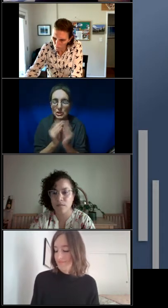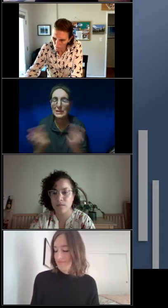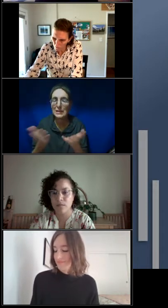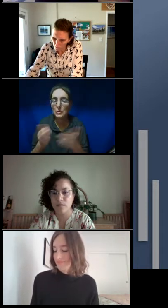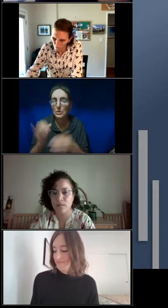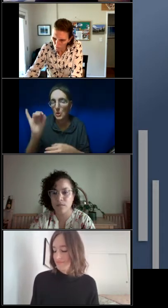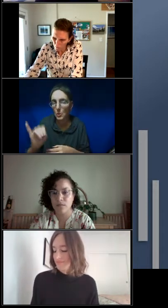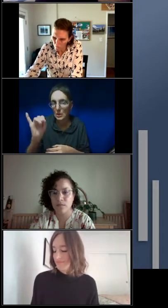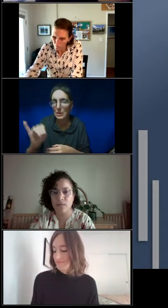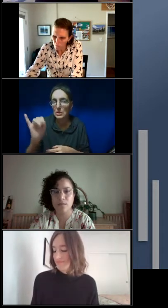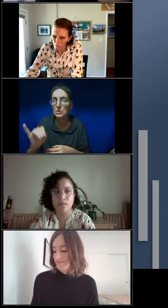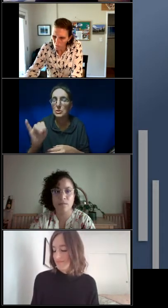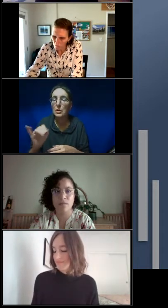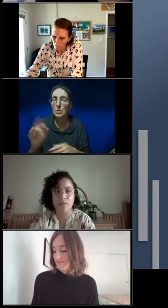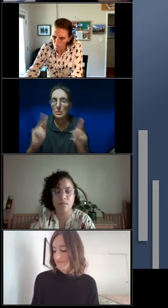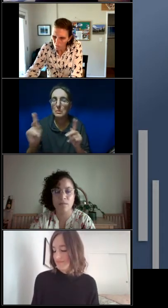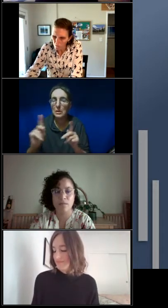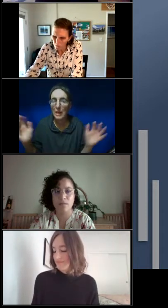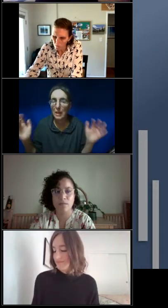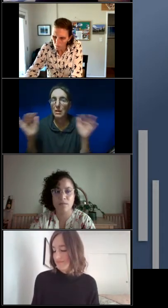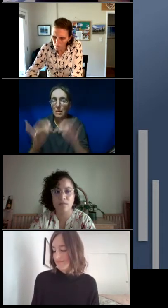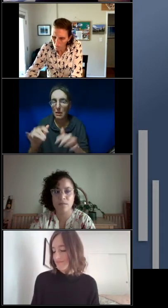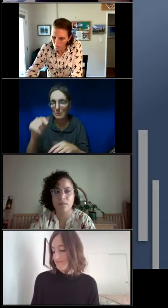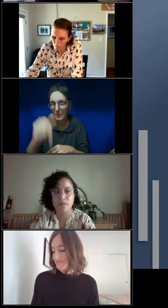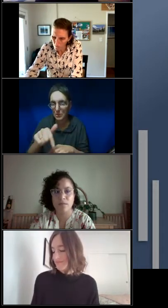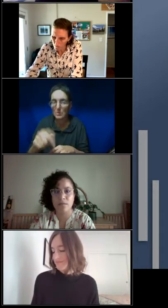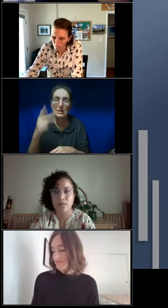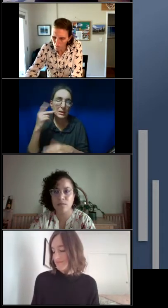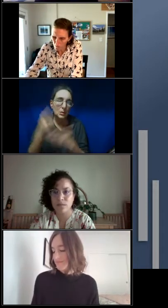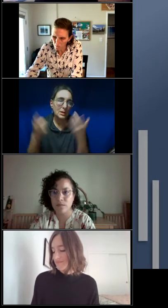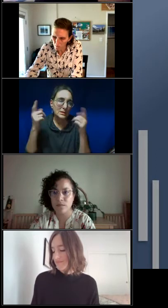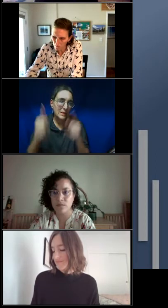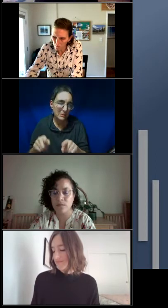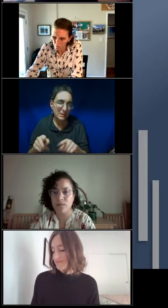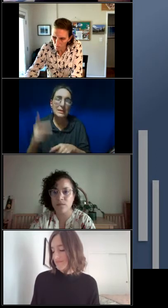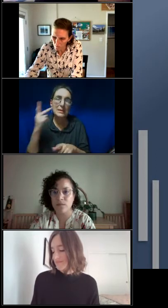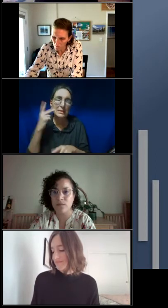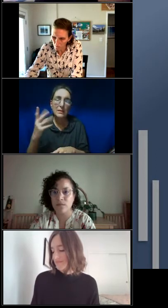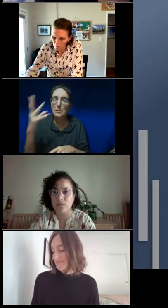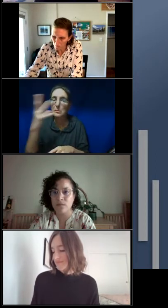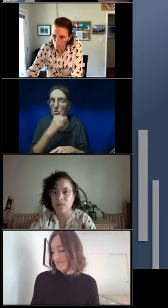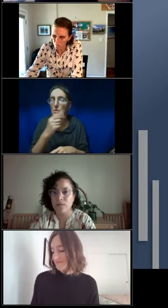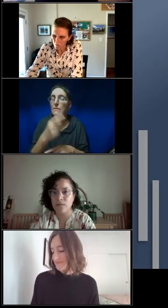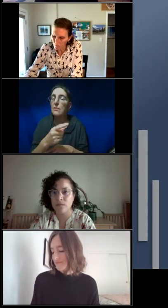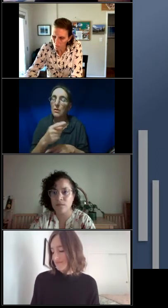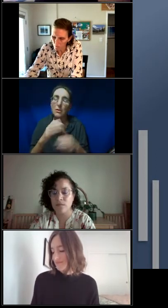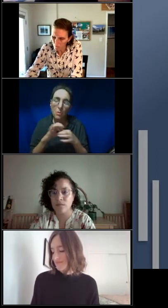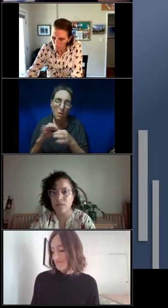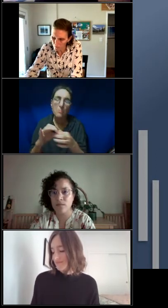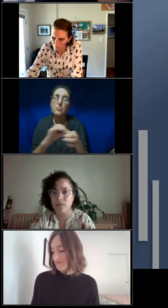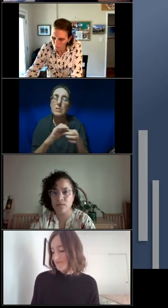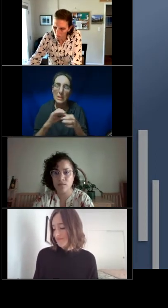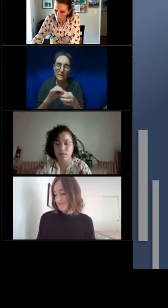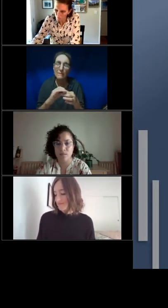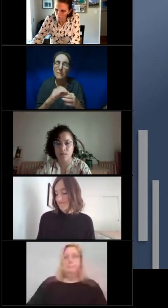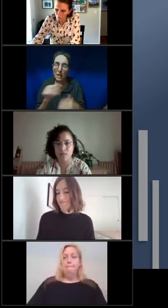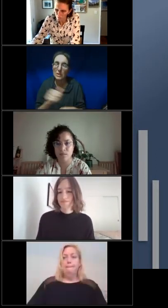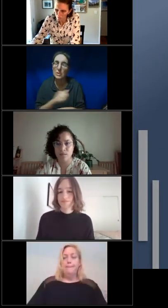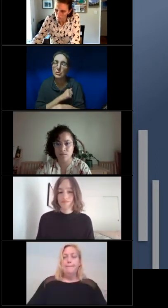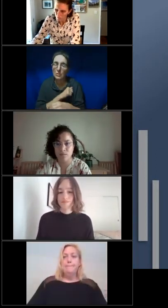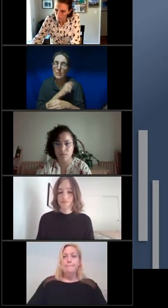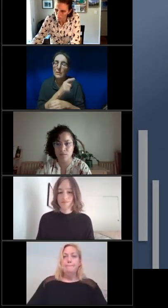neighborhood and see what's happening on the ground and see the beautiful cooperative community that exists on this land and has been on this